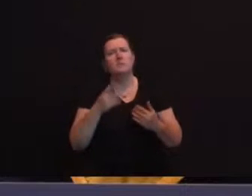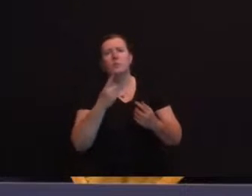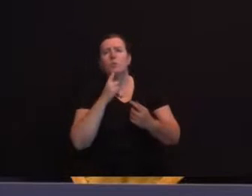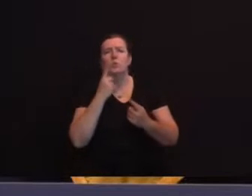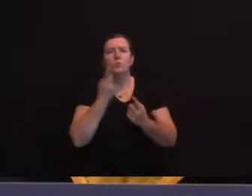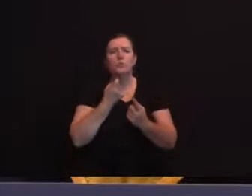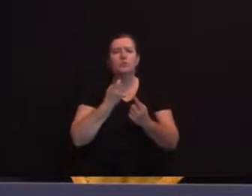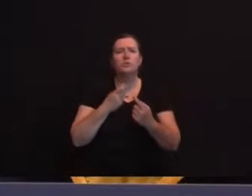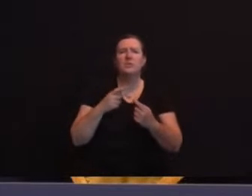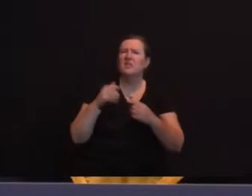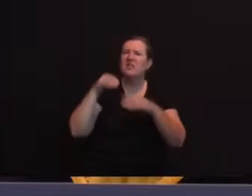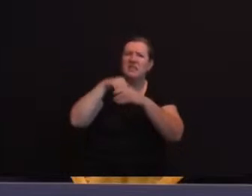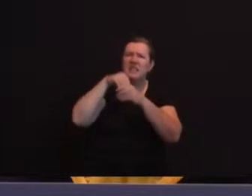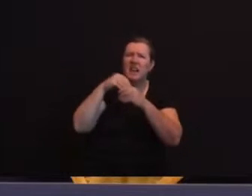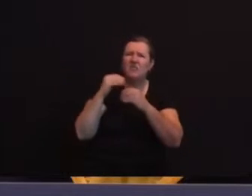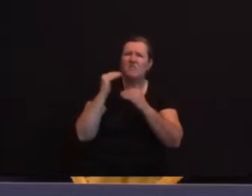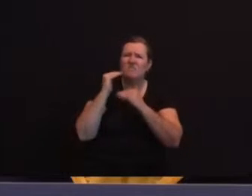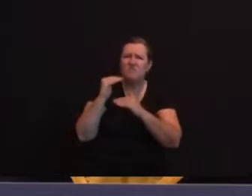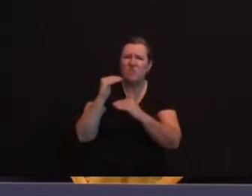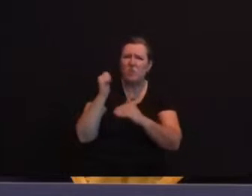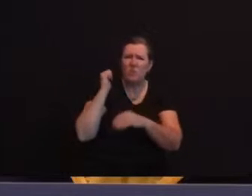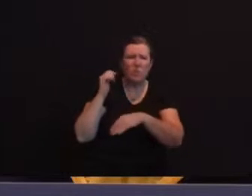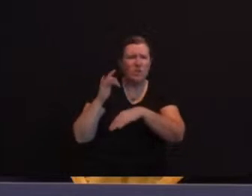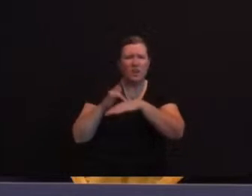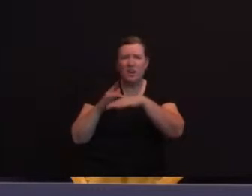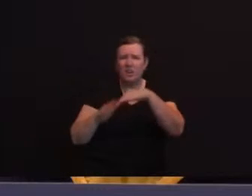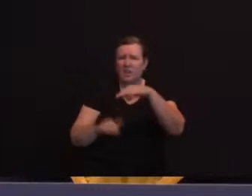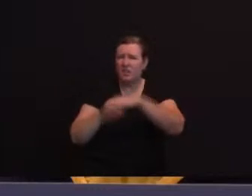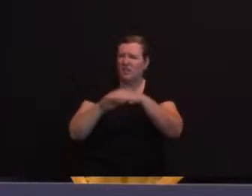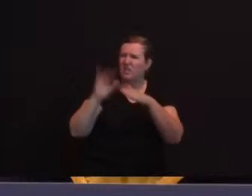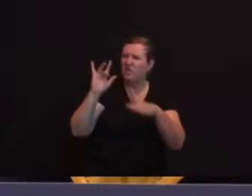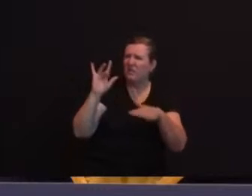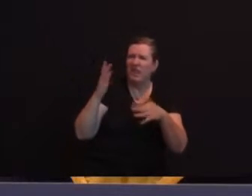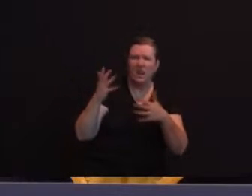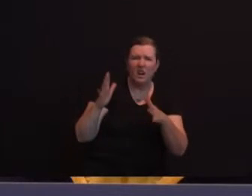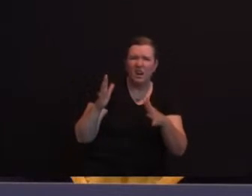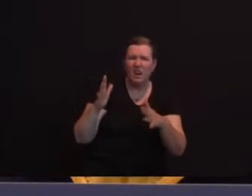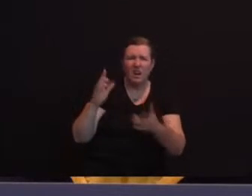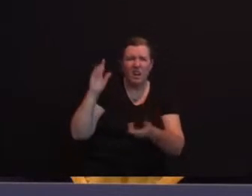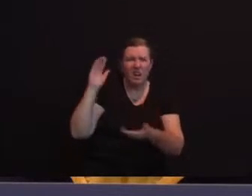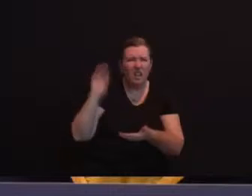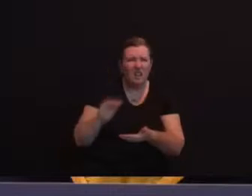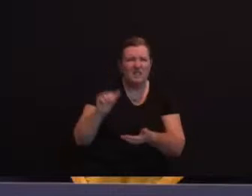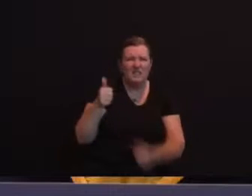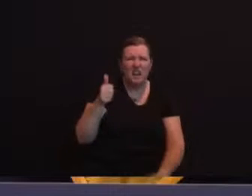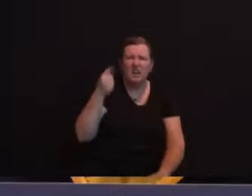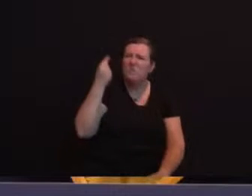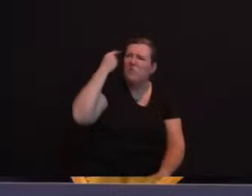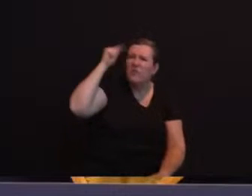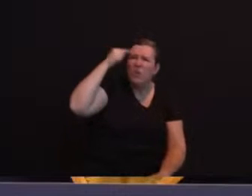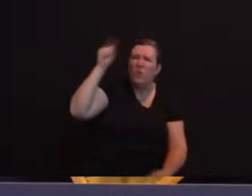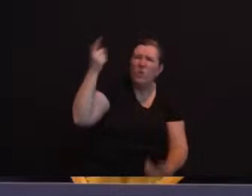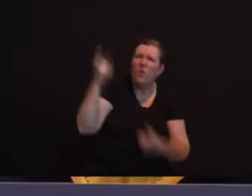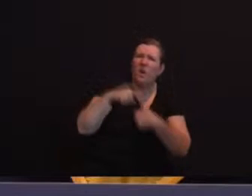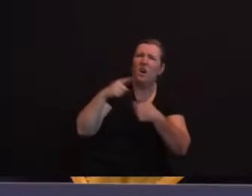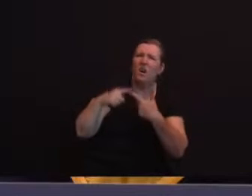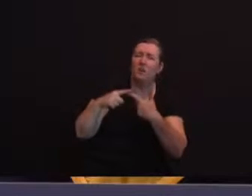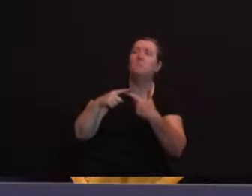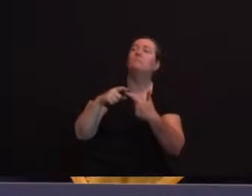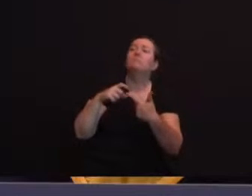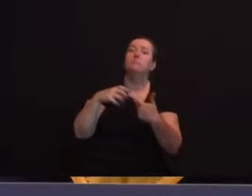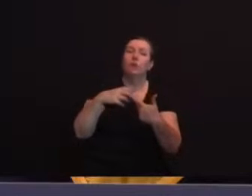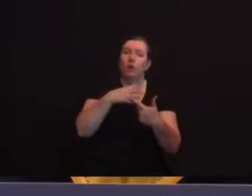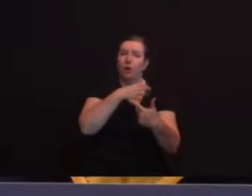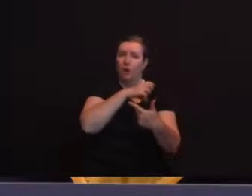enforce. Can you just explain your decision to do that now? And will law enforcement be advised to do anything to try ensuring people follow the